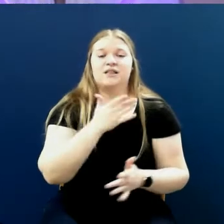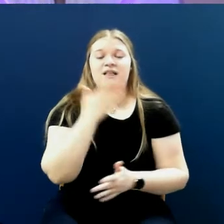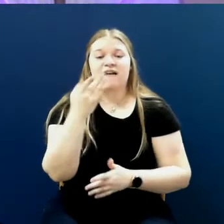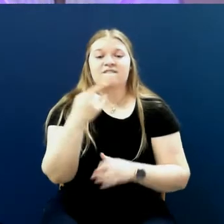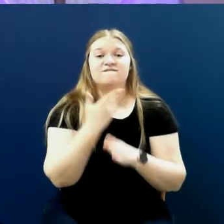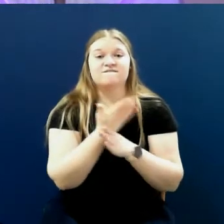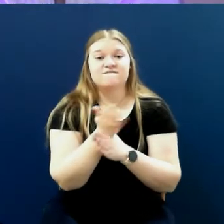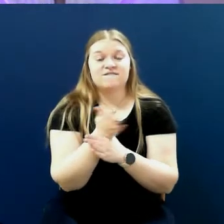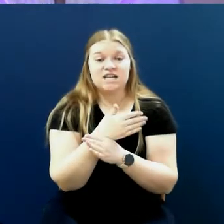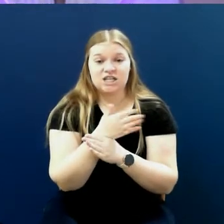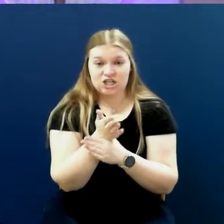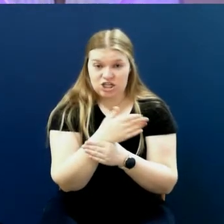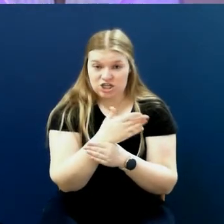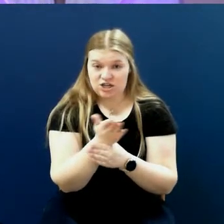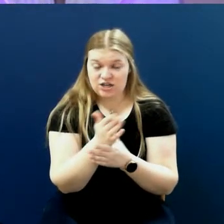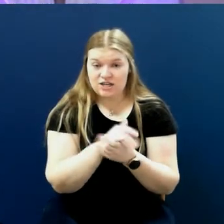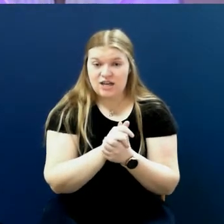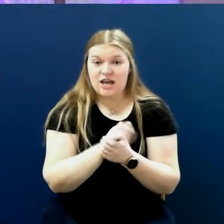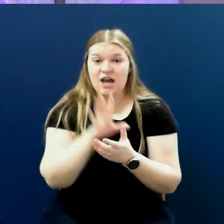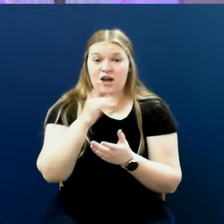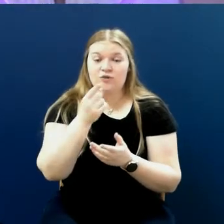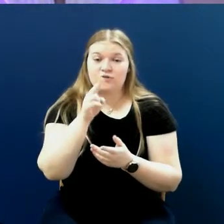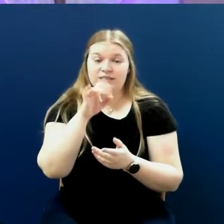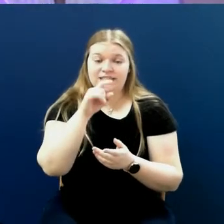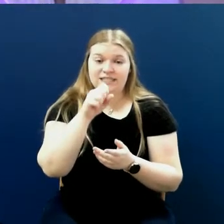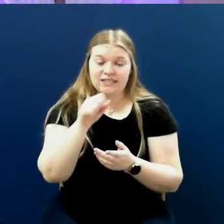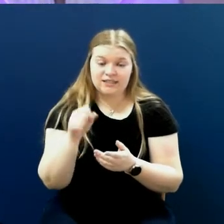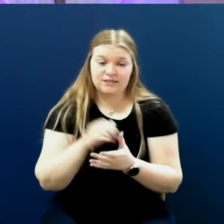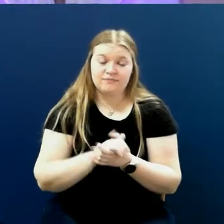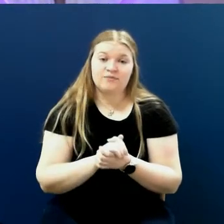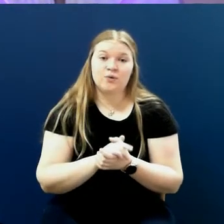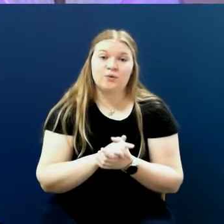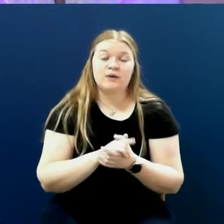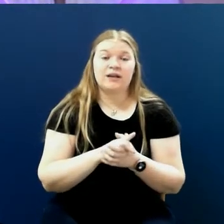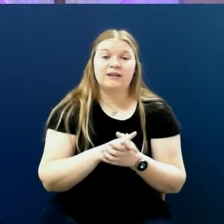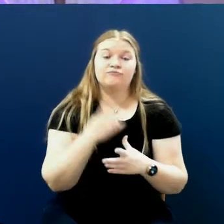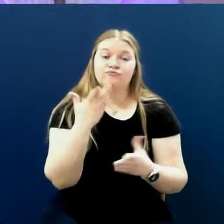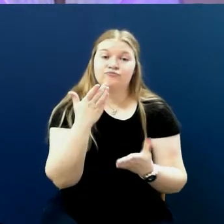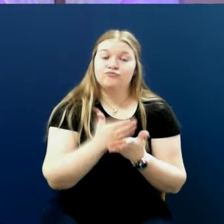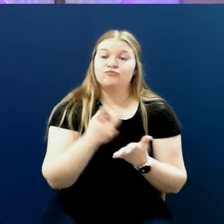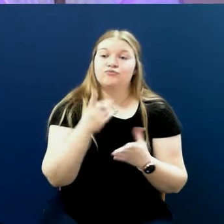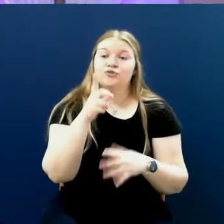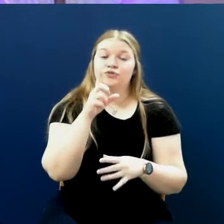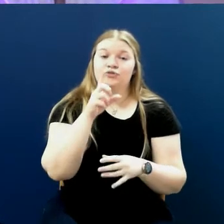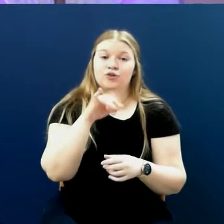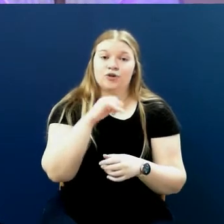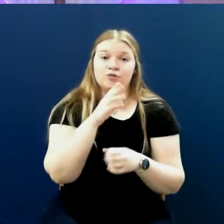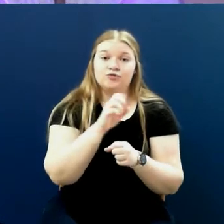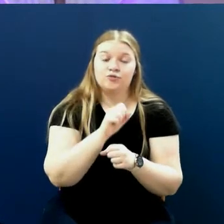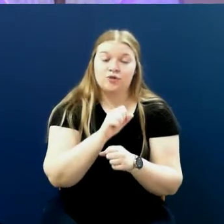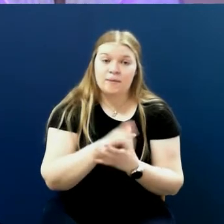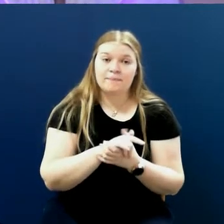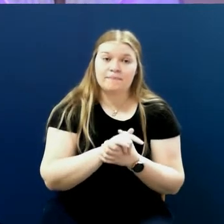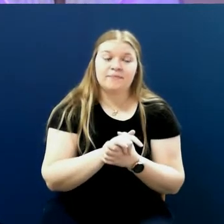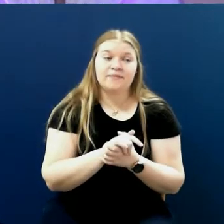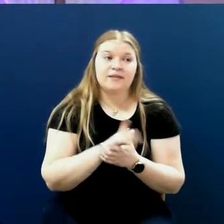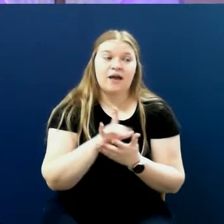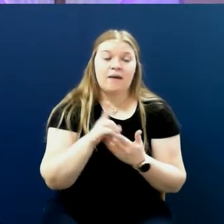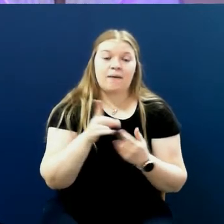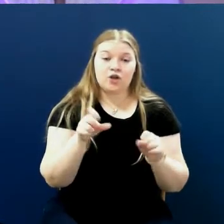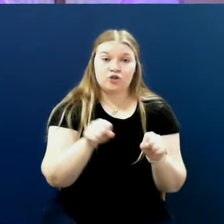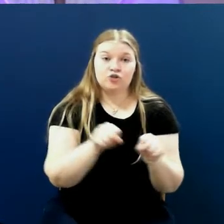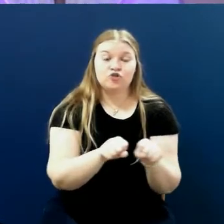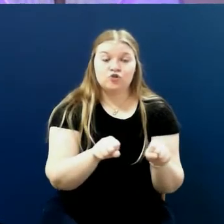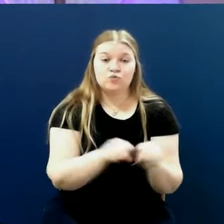and like grease. And when I quit that job and got a different job, I had a pair of